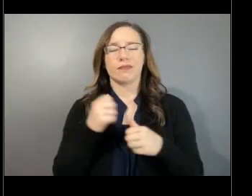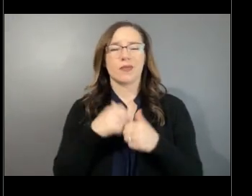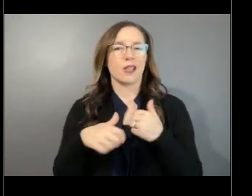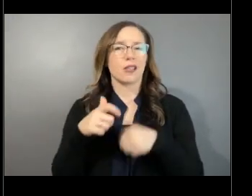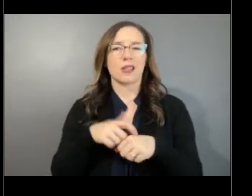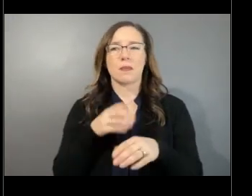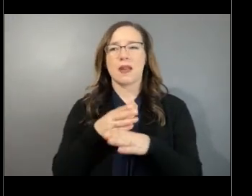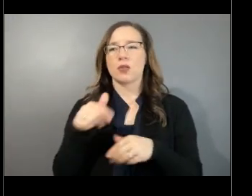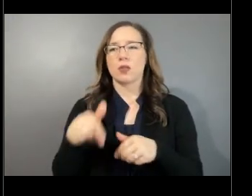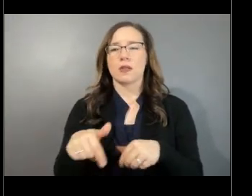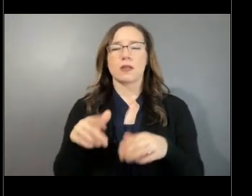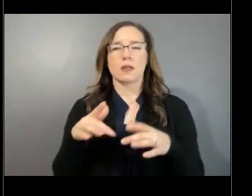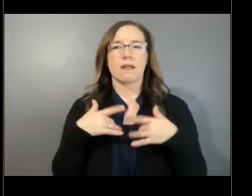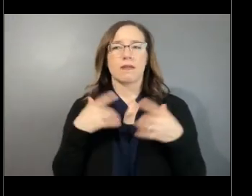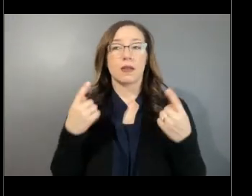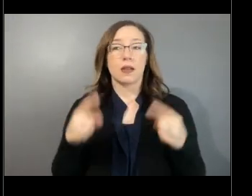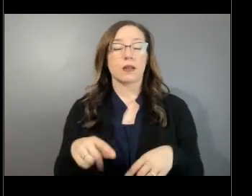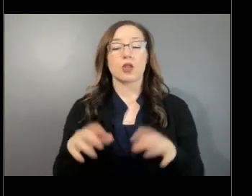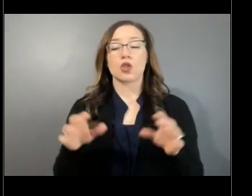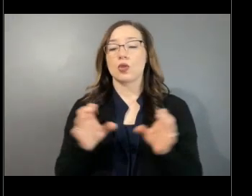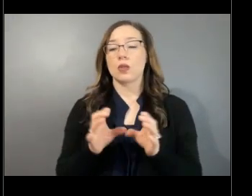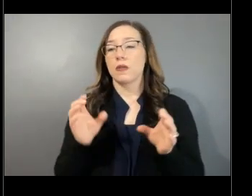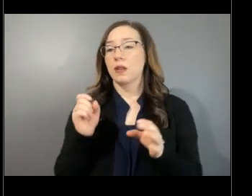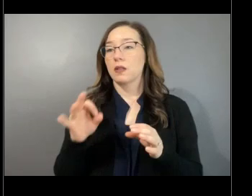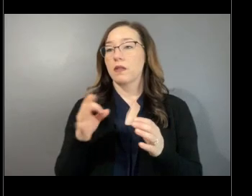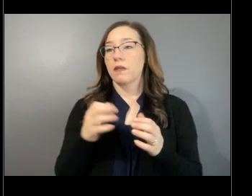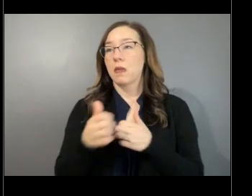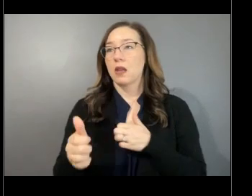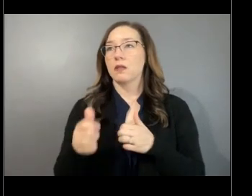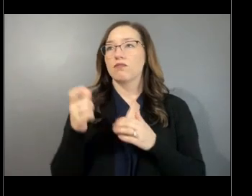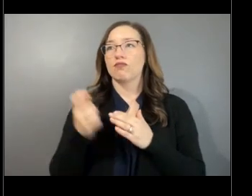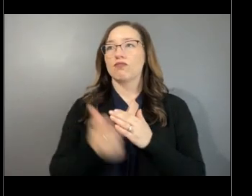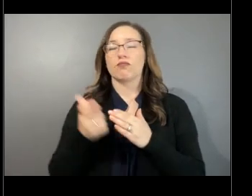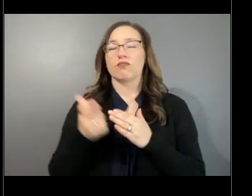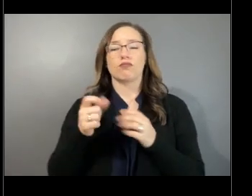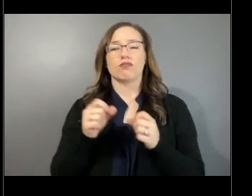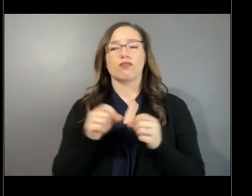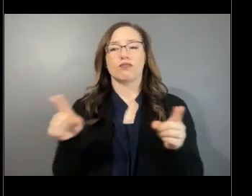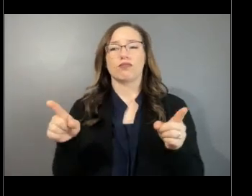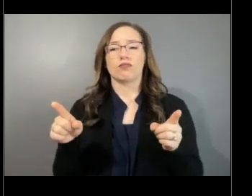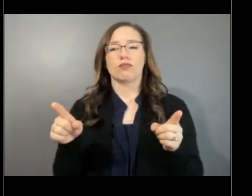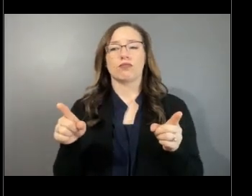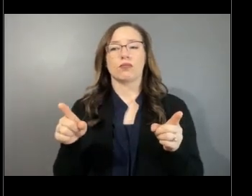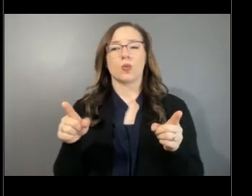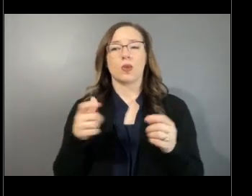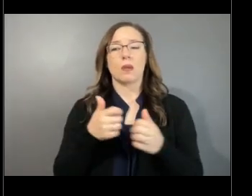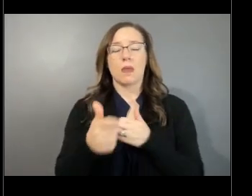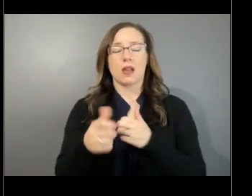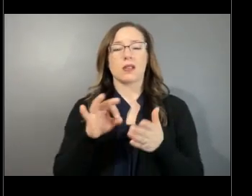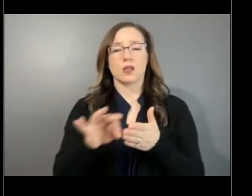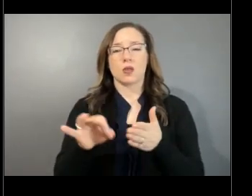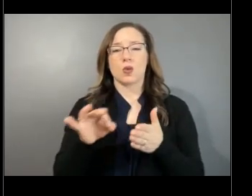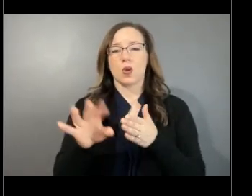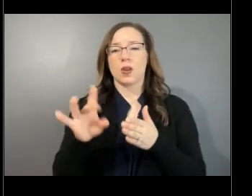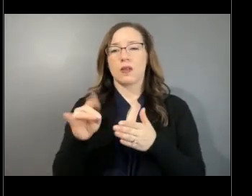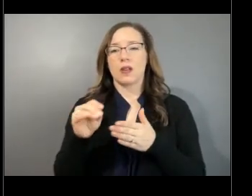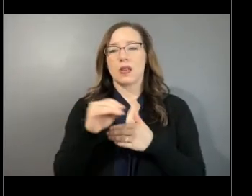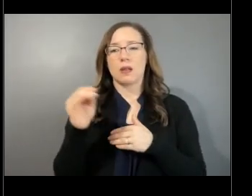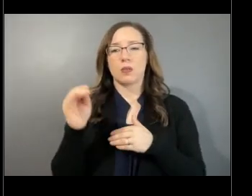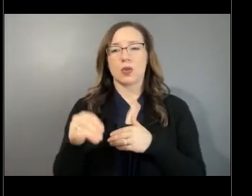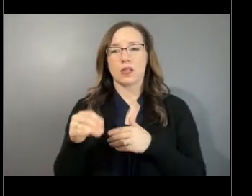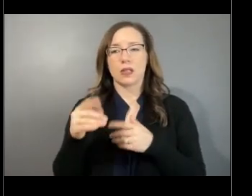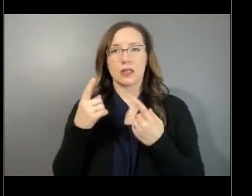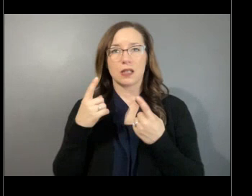training event, and certificates of passing are automatically issued when a passing score of 80% is